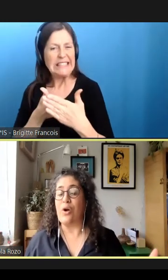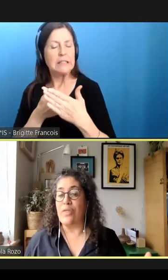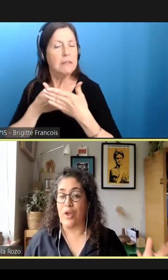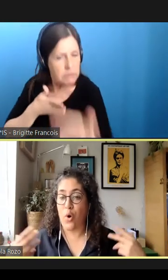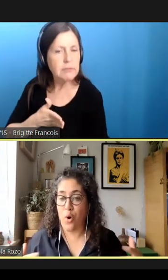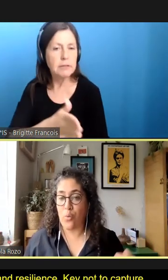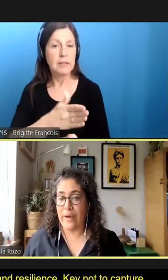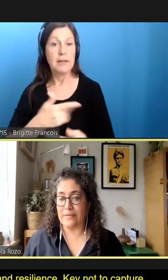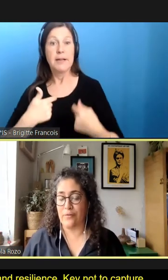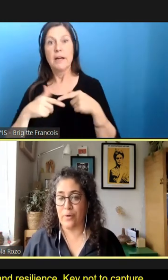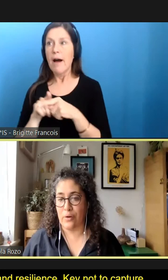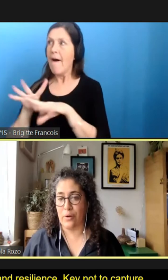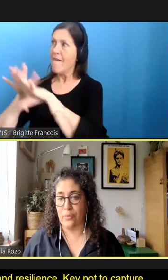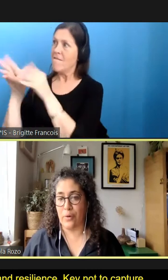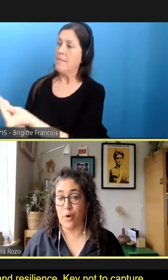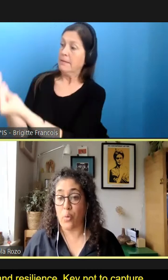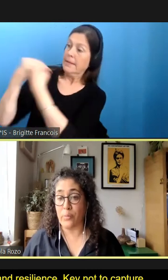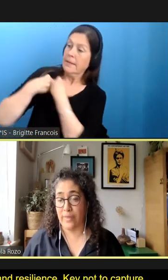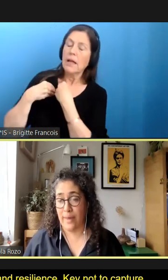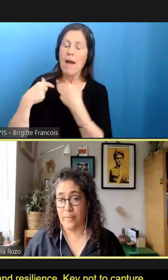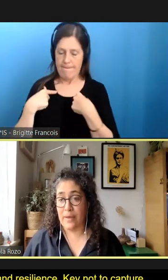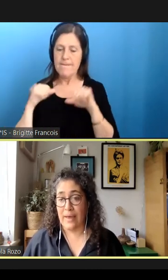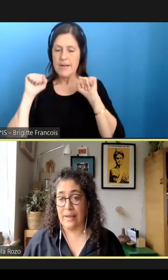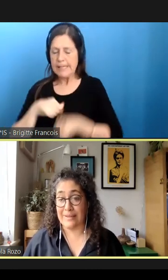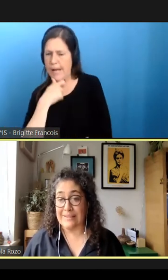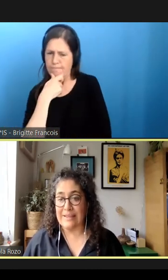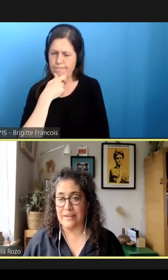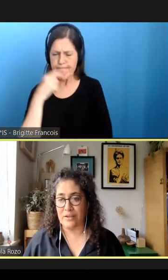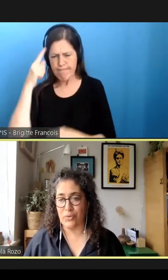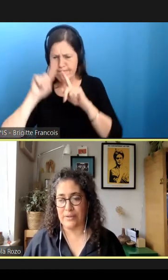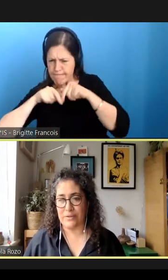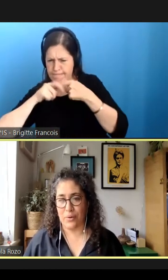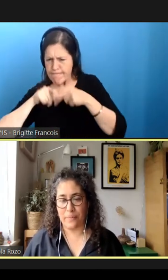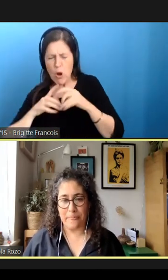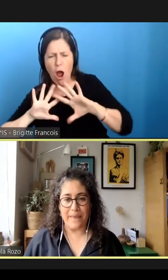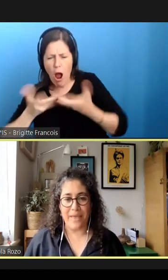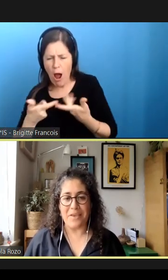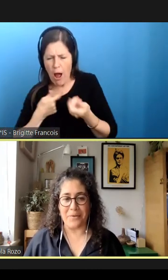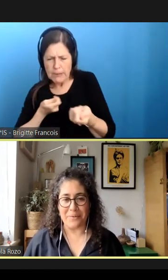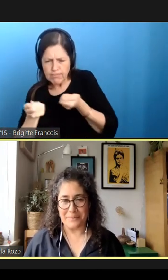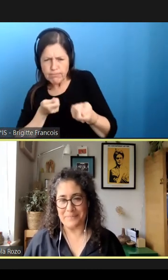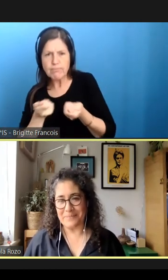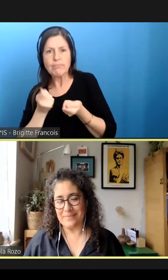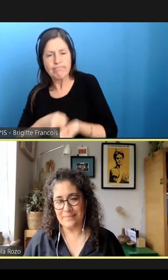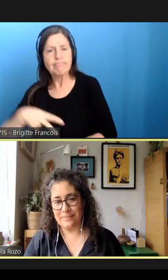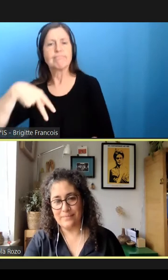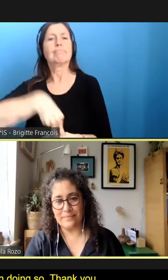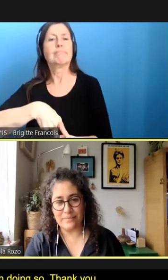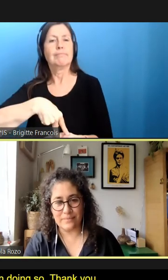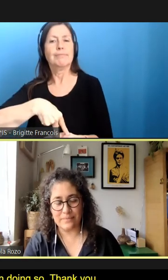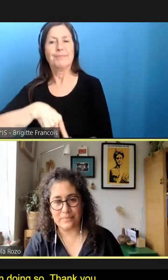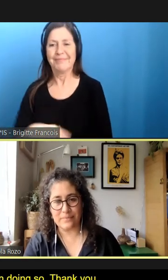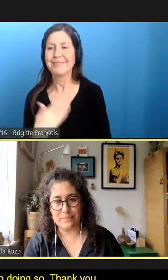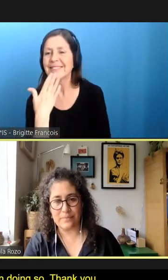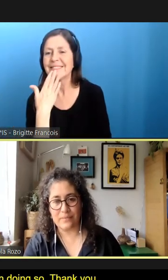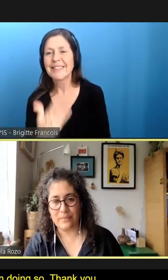also their own ways of coping with them and succeeding in doing so. Thank you.